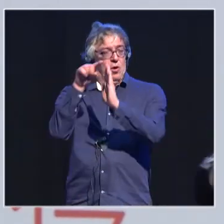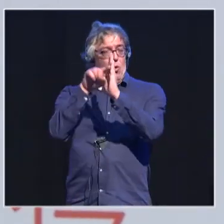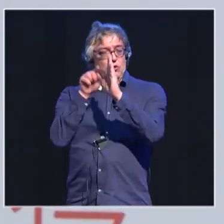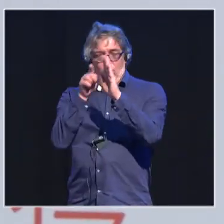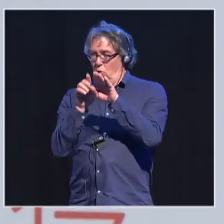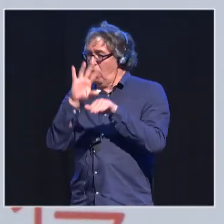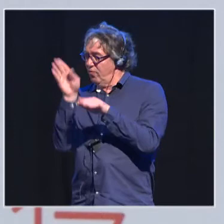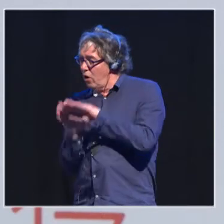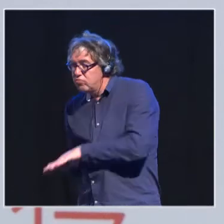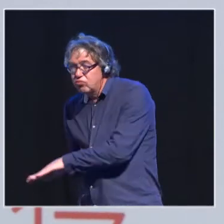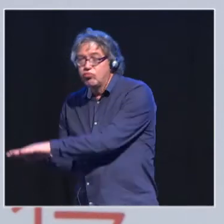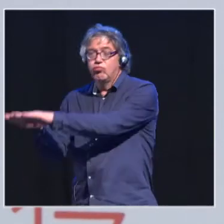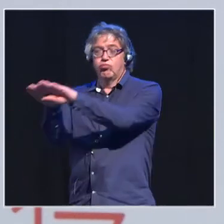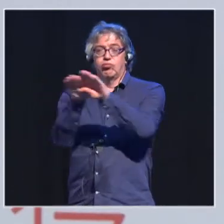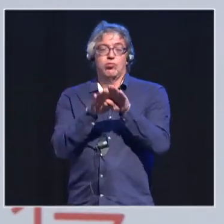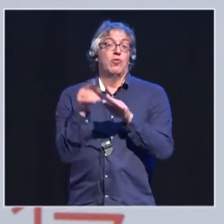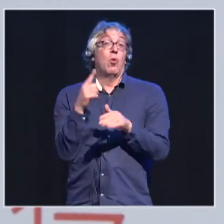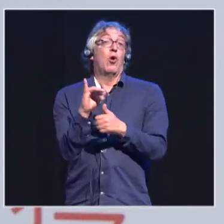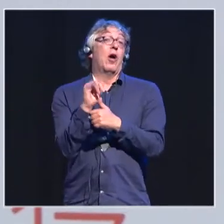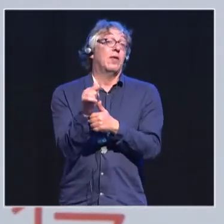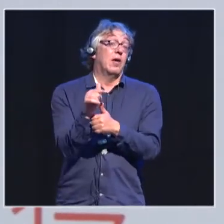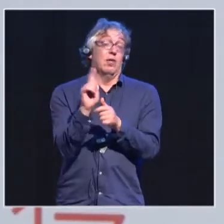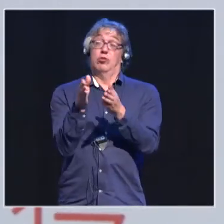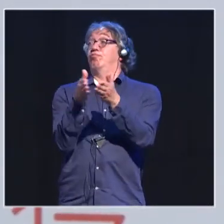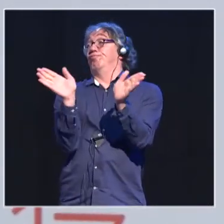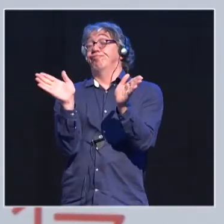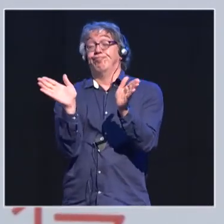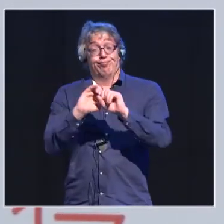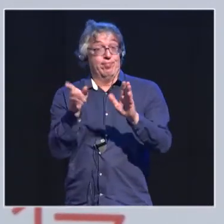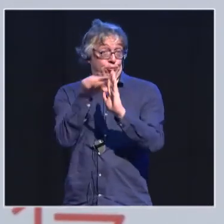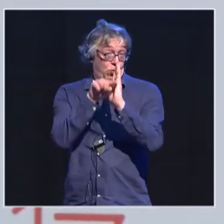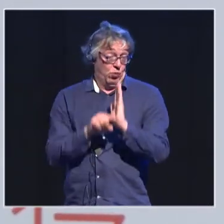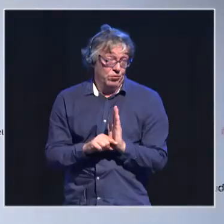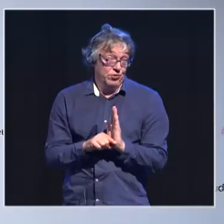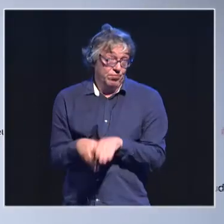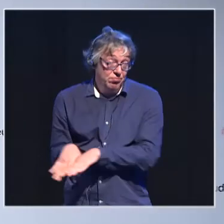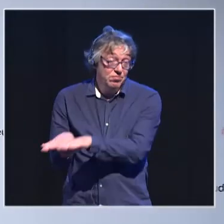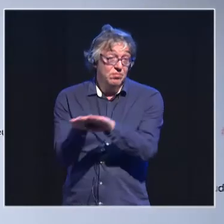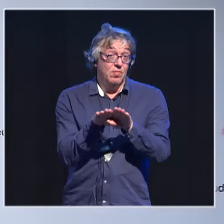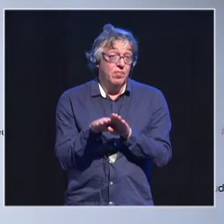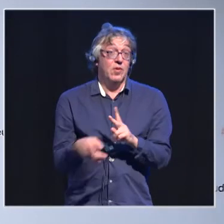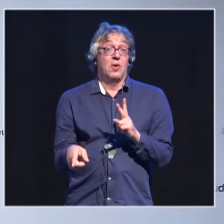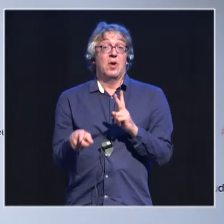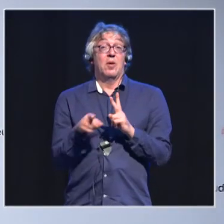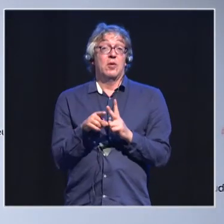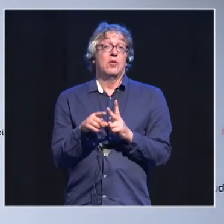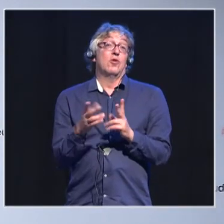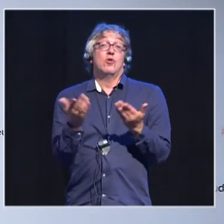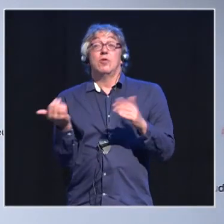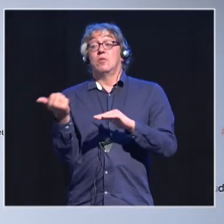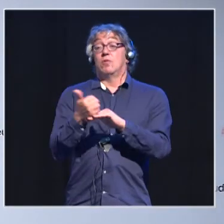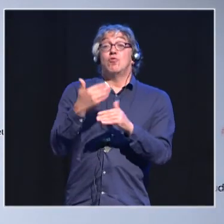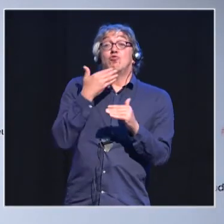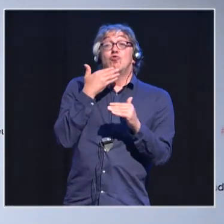for IT and other sectors, not just IT, and also creating the right and investment climate to attract investments from